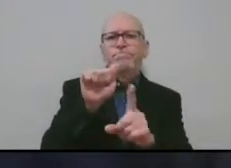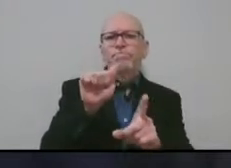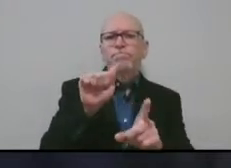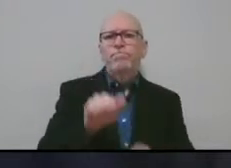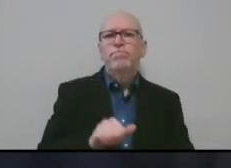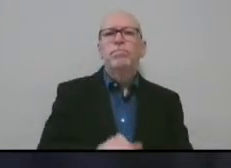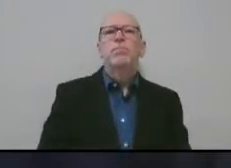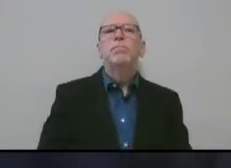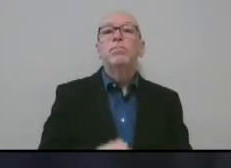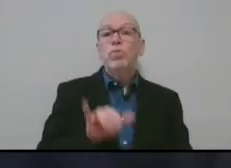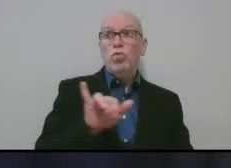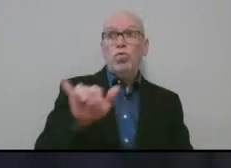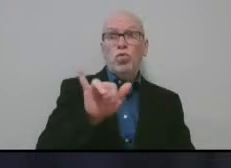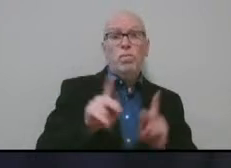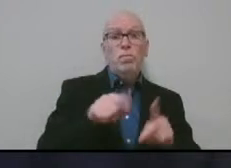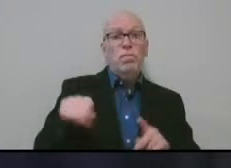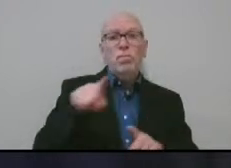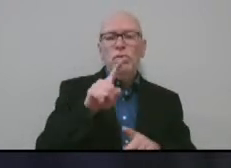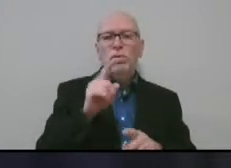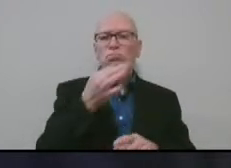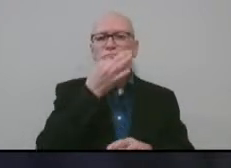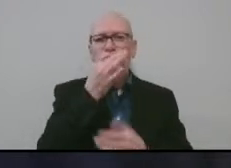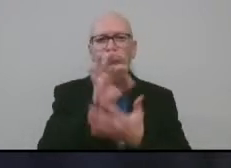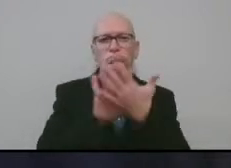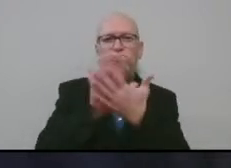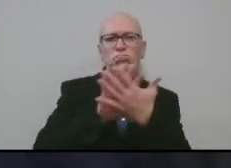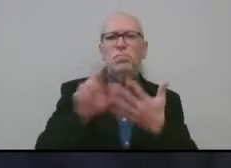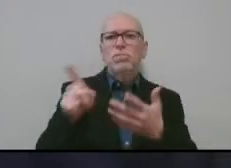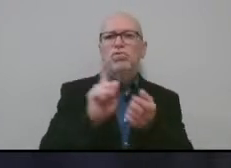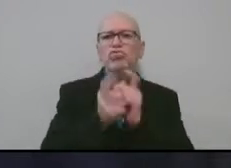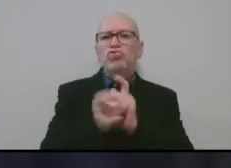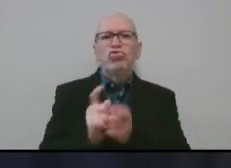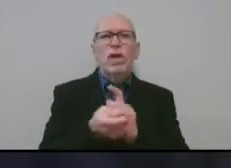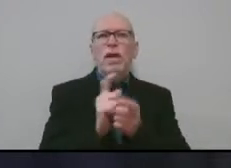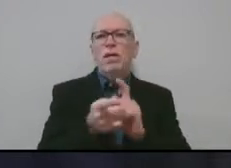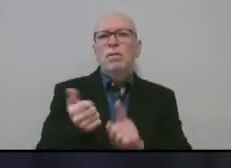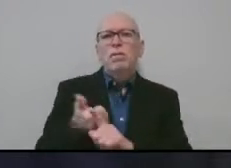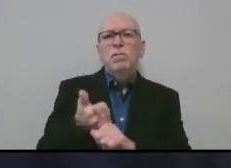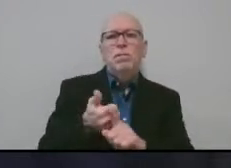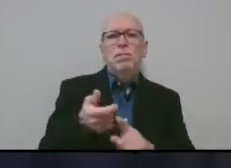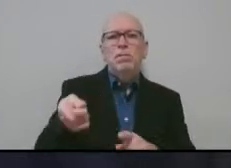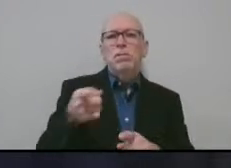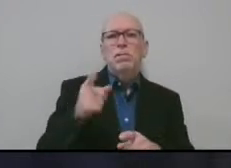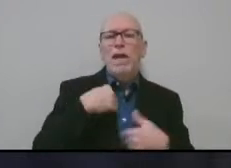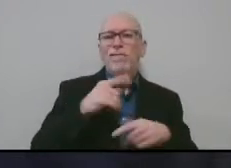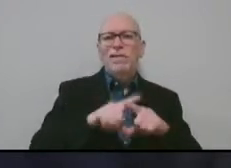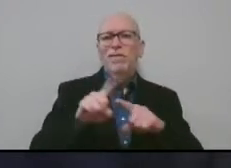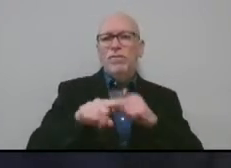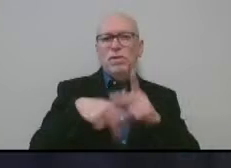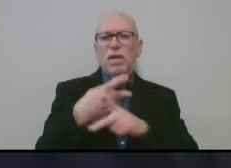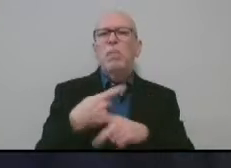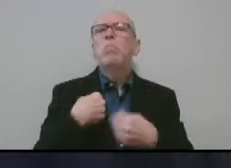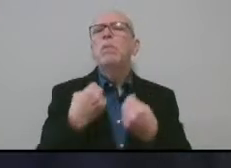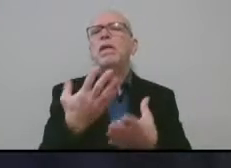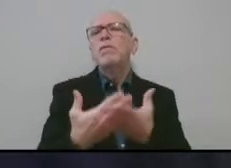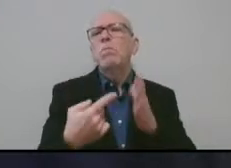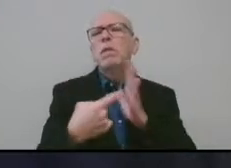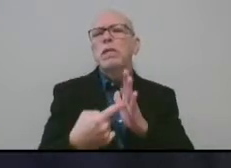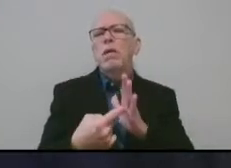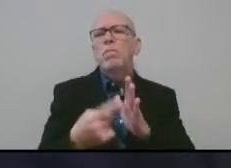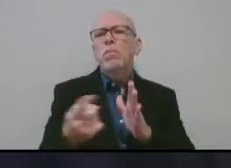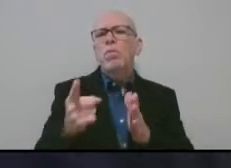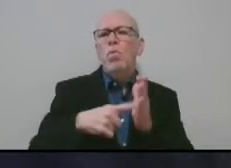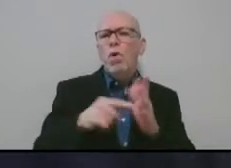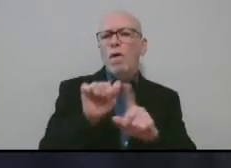These criminals are chameleons. They change their look frequently, and they take many forms. I want to give you some examples of what